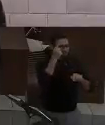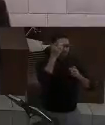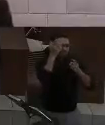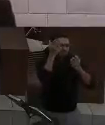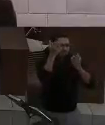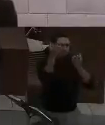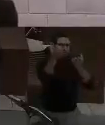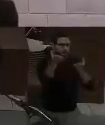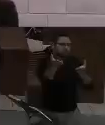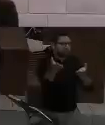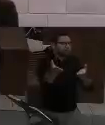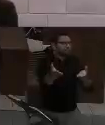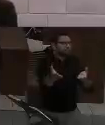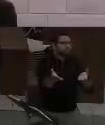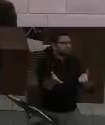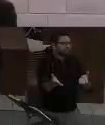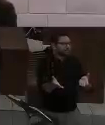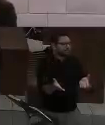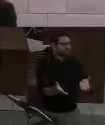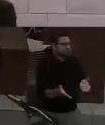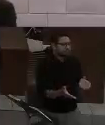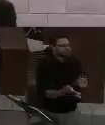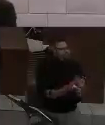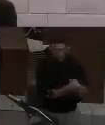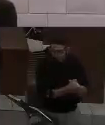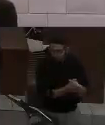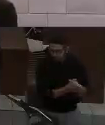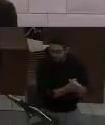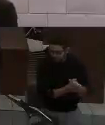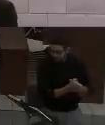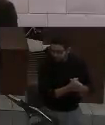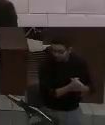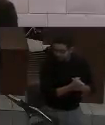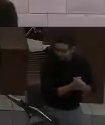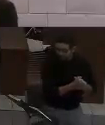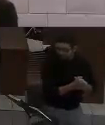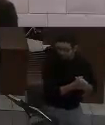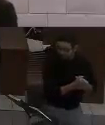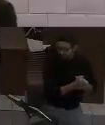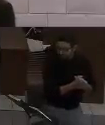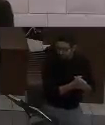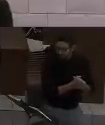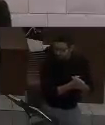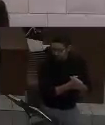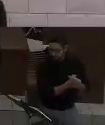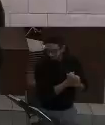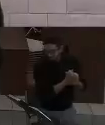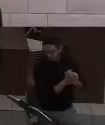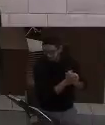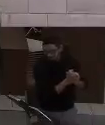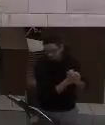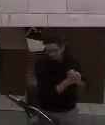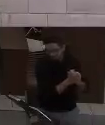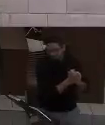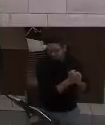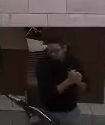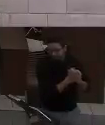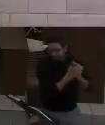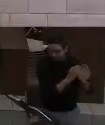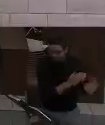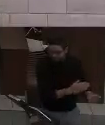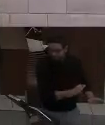comprehension, like nothing ever seen or heard. Who can